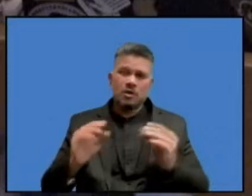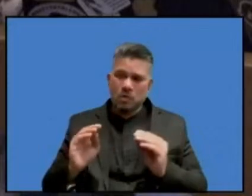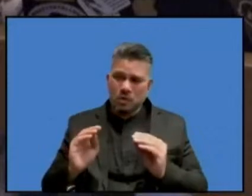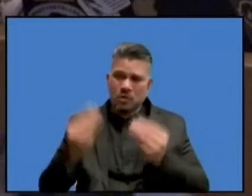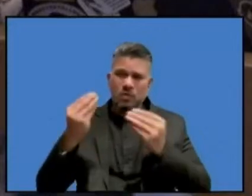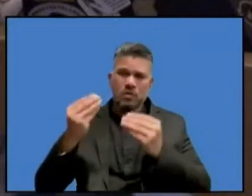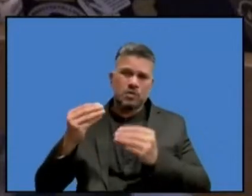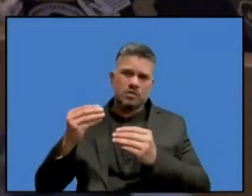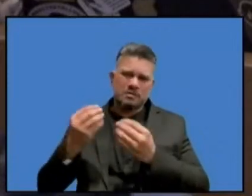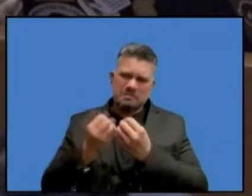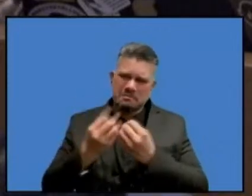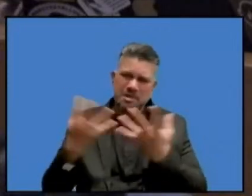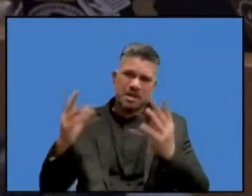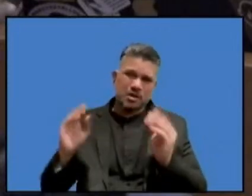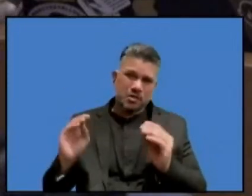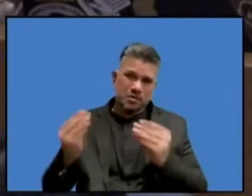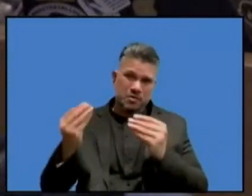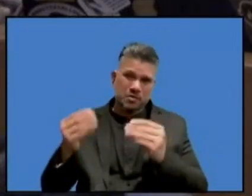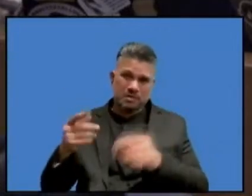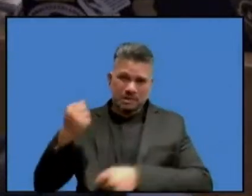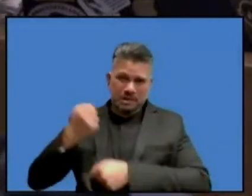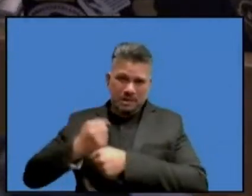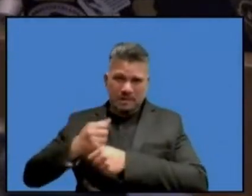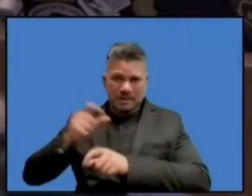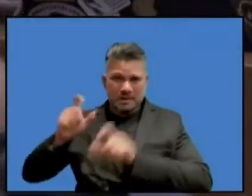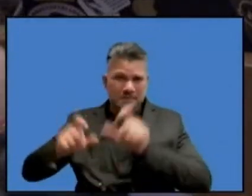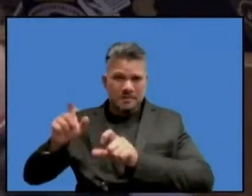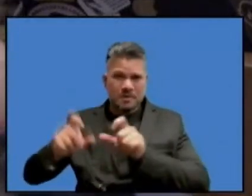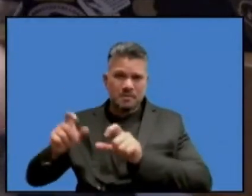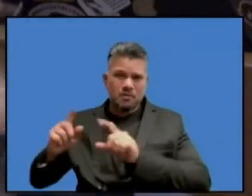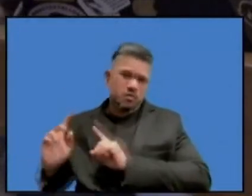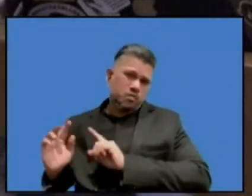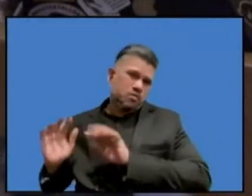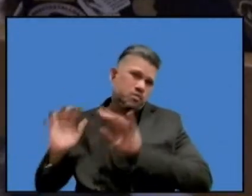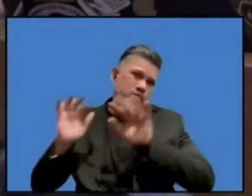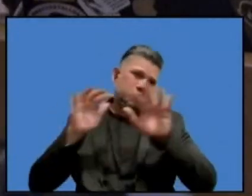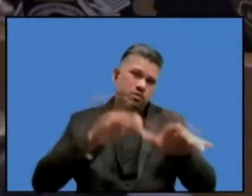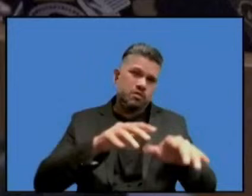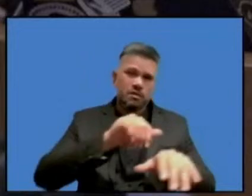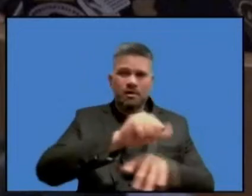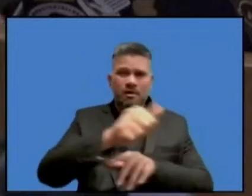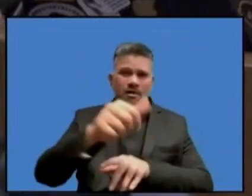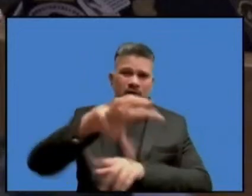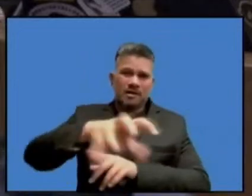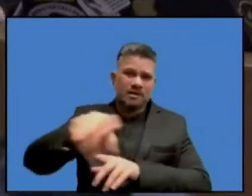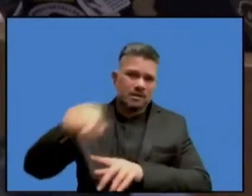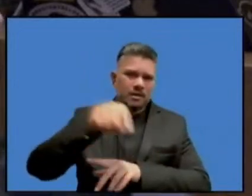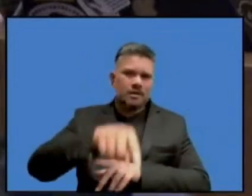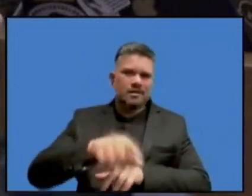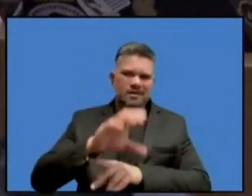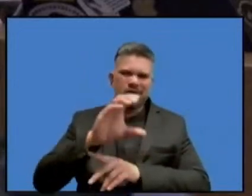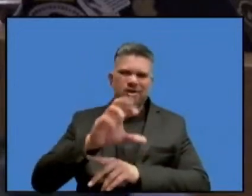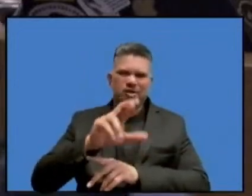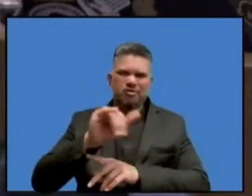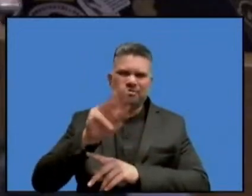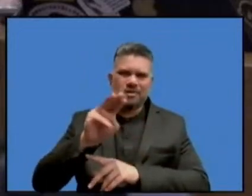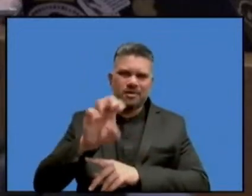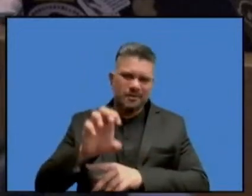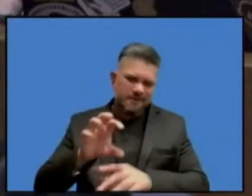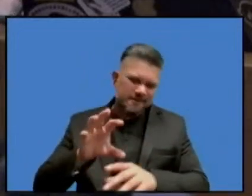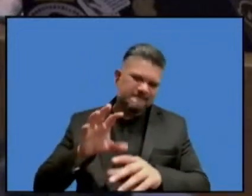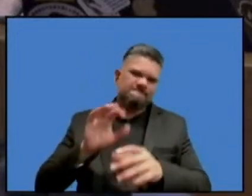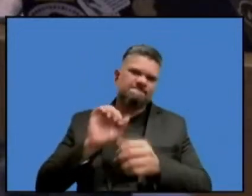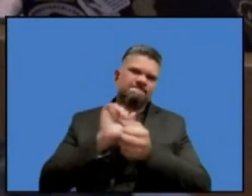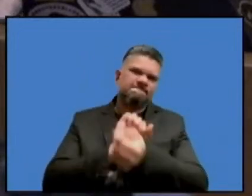labor forces, who are recruited and trapped in these criminal industries. This exposes the reality that